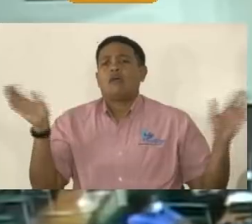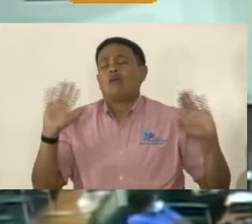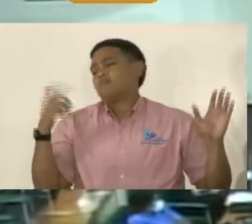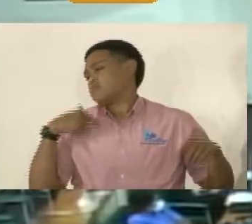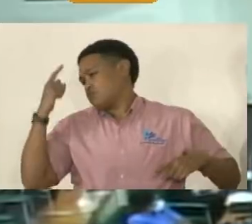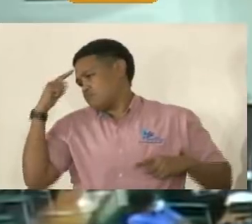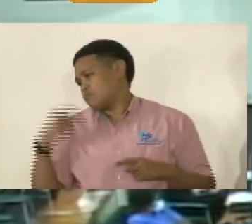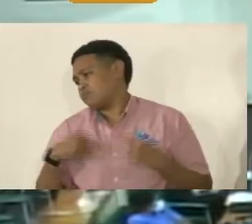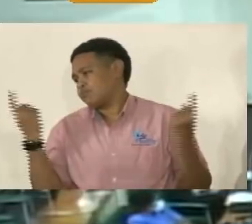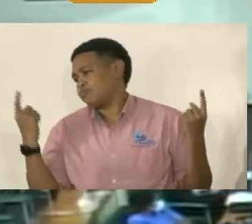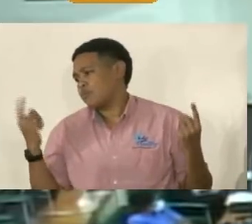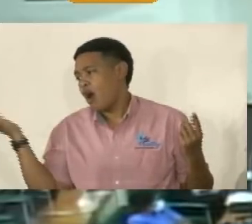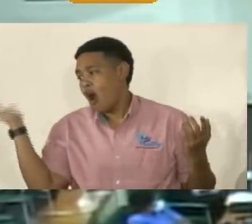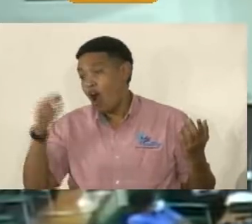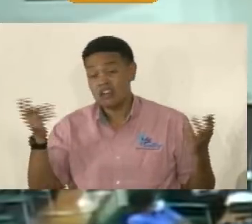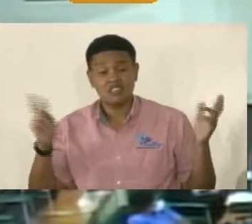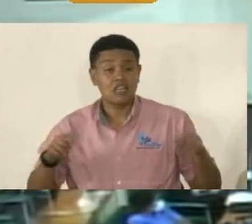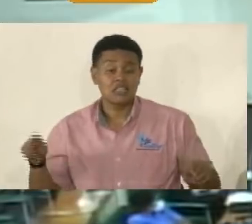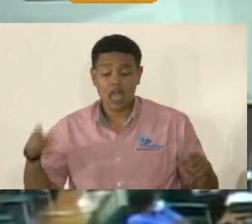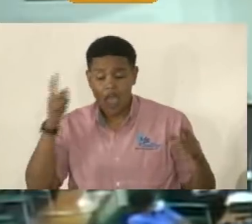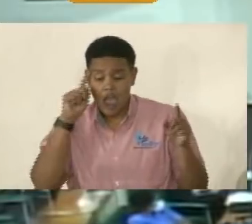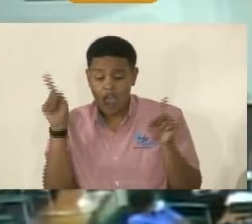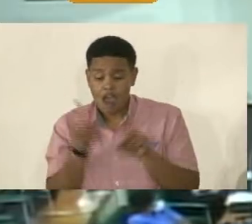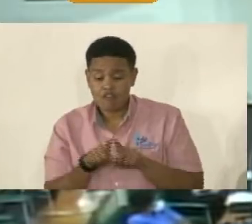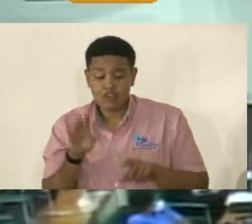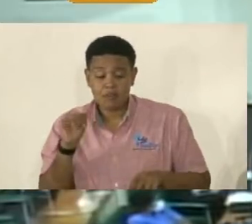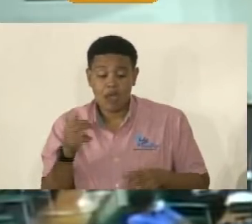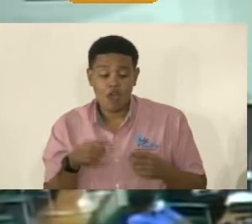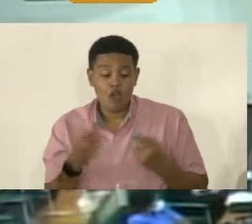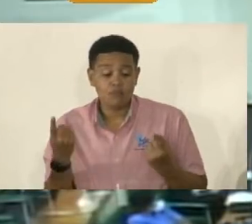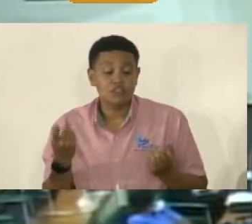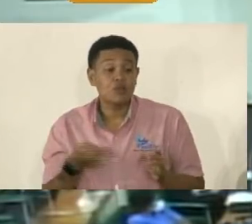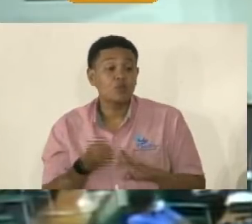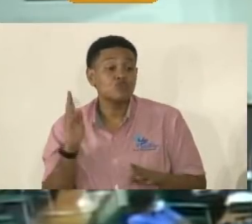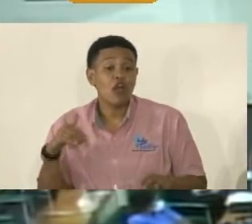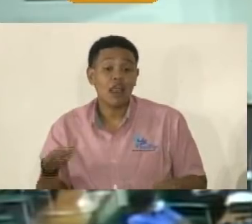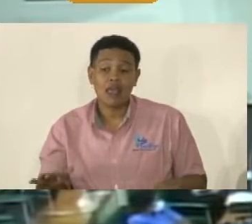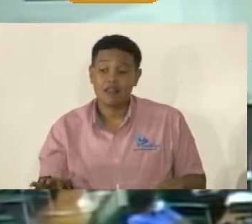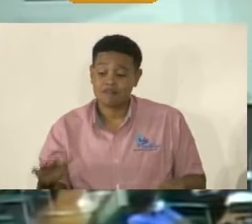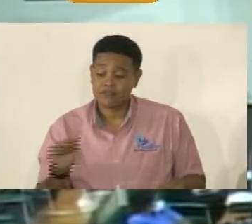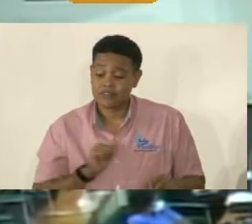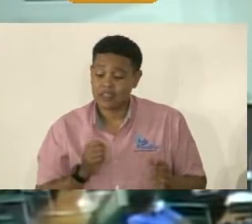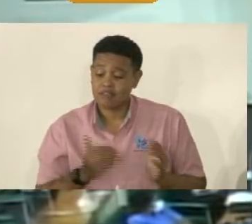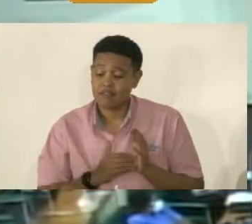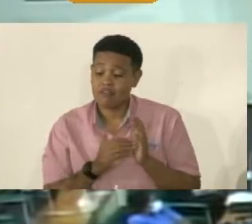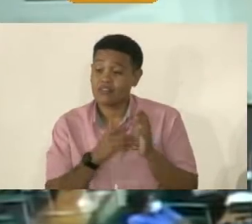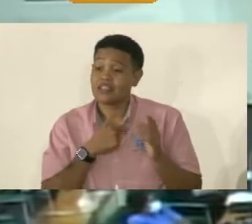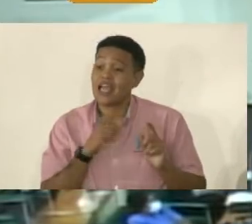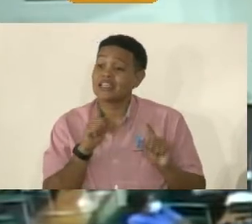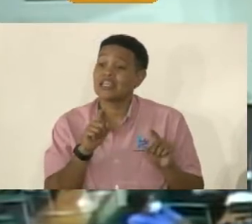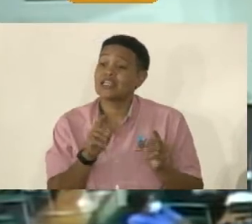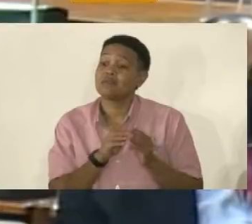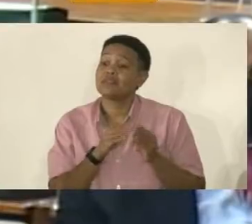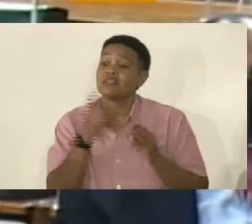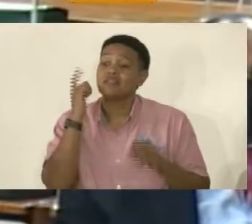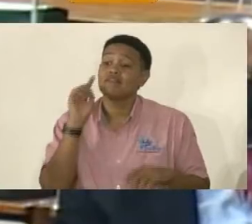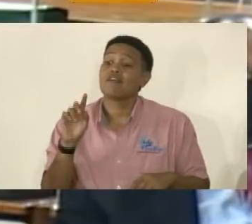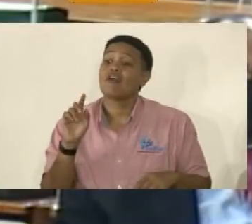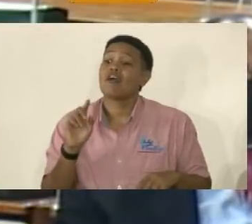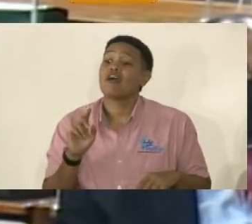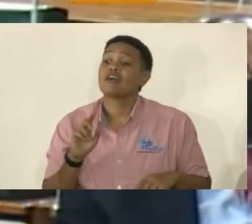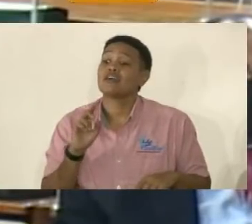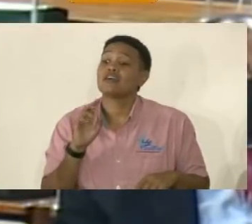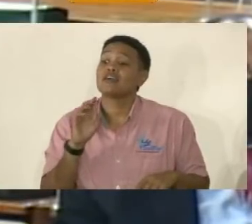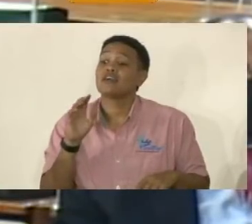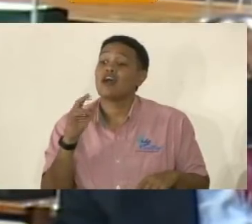consensus document signed by the opposition. In fact, I often attend the meetings on behalf of DPM Dr.